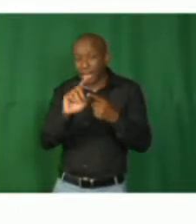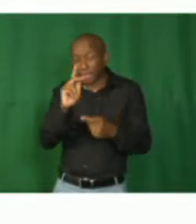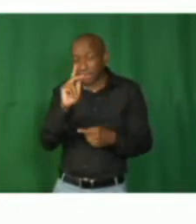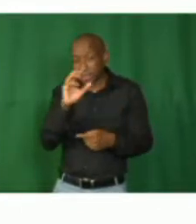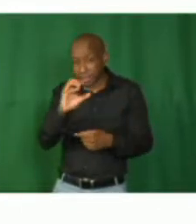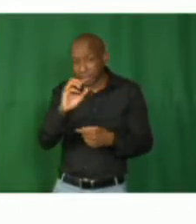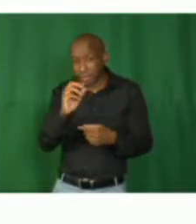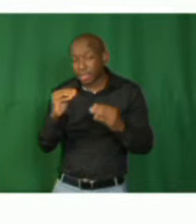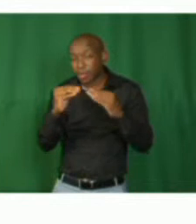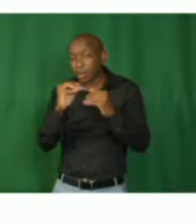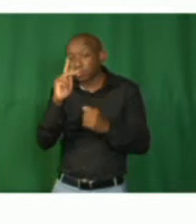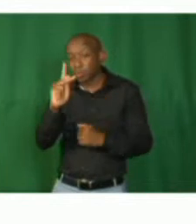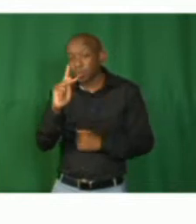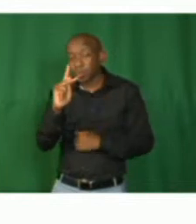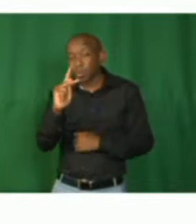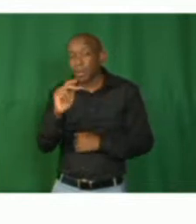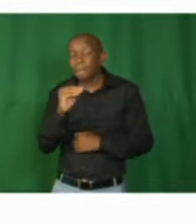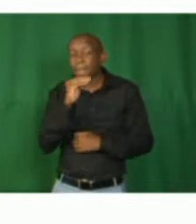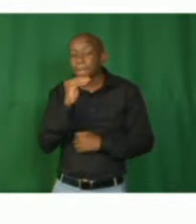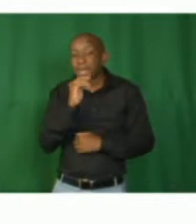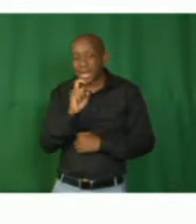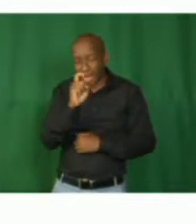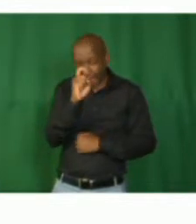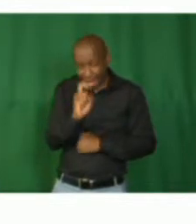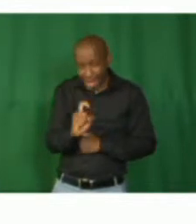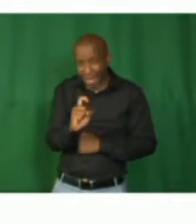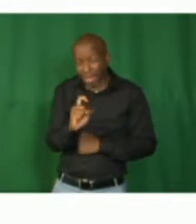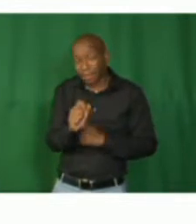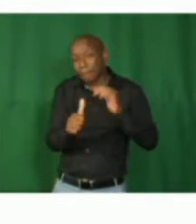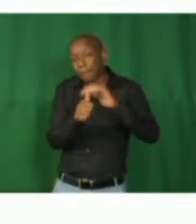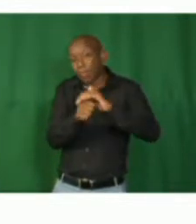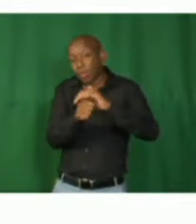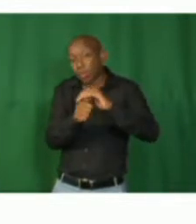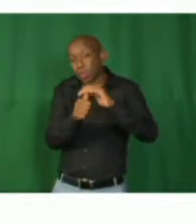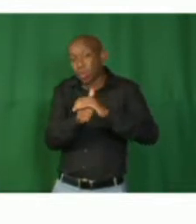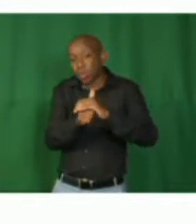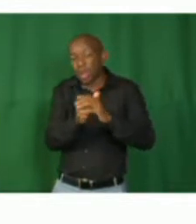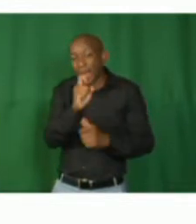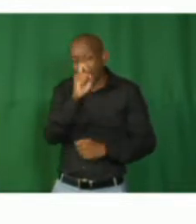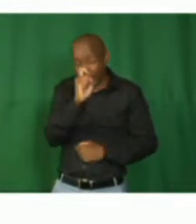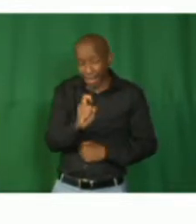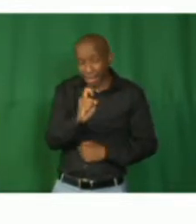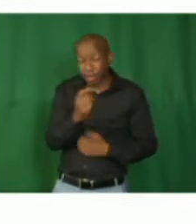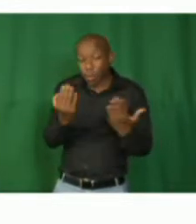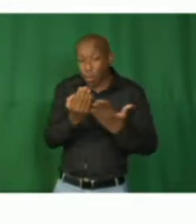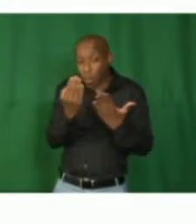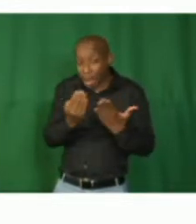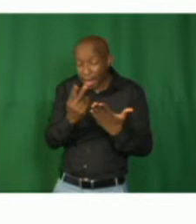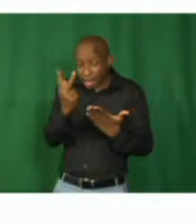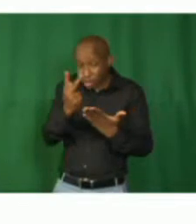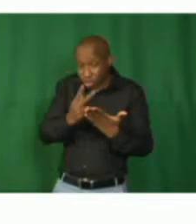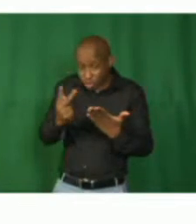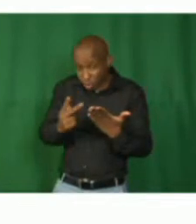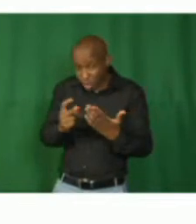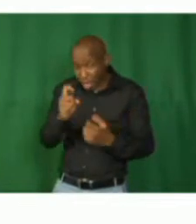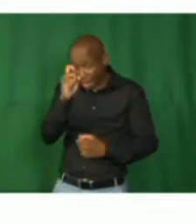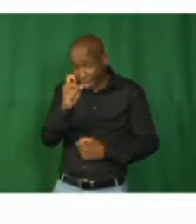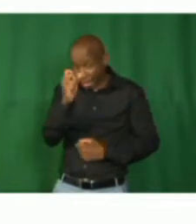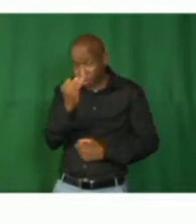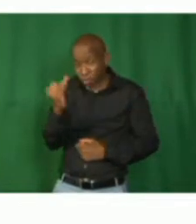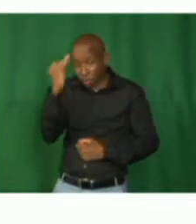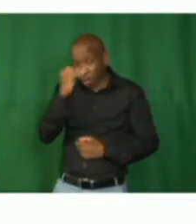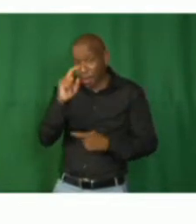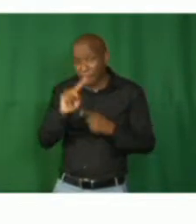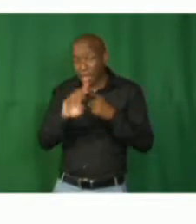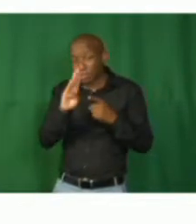to k is the values of x, very important, where the graph x square plus